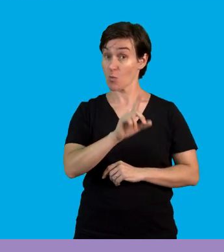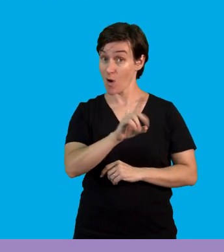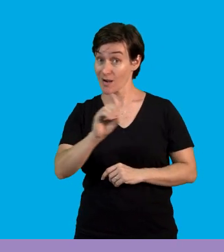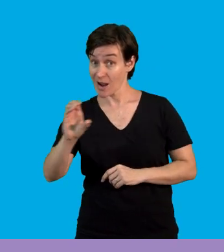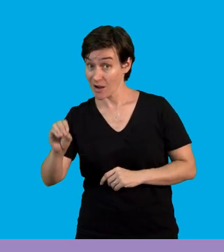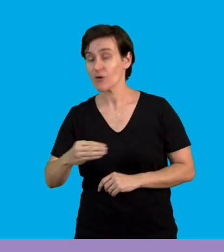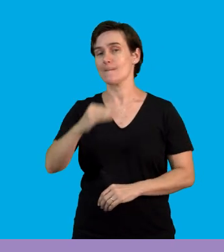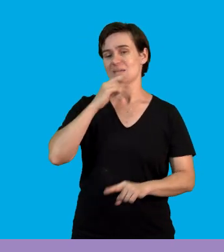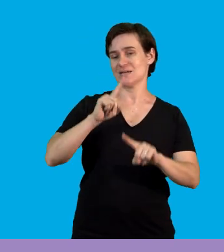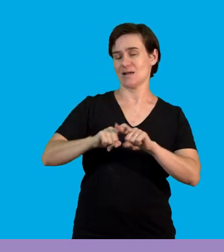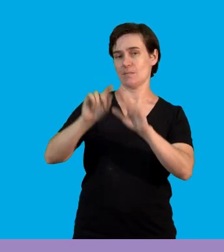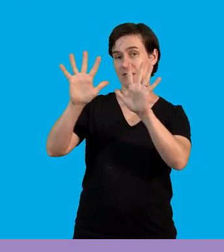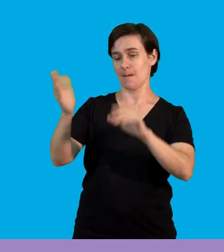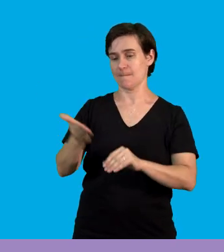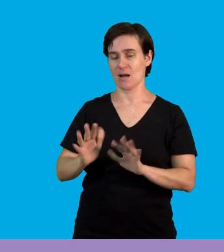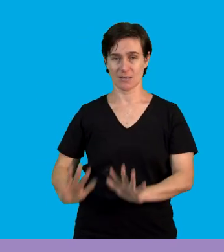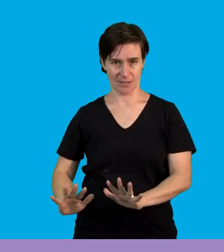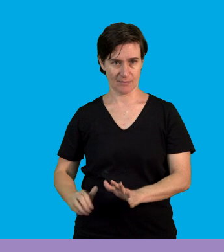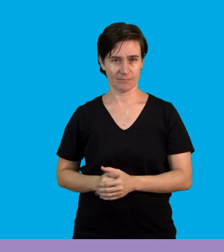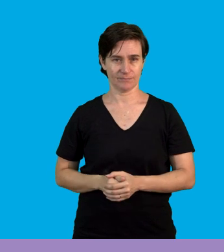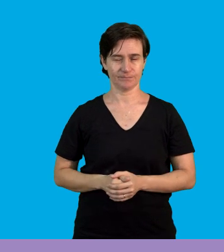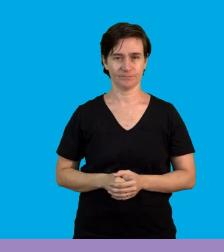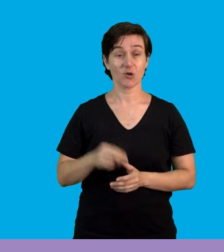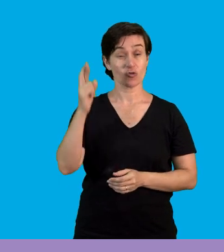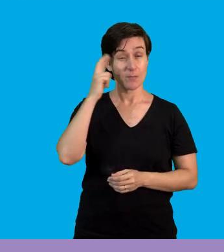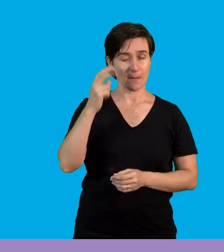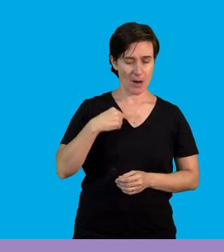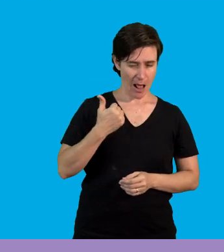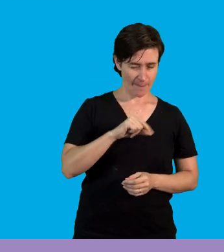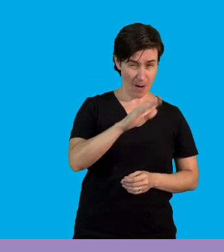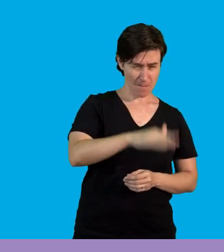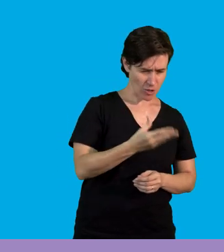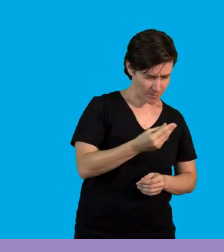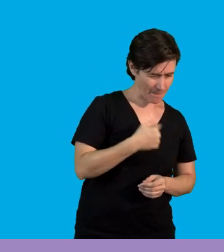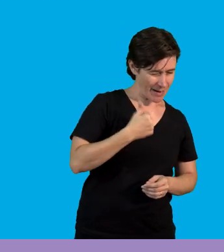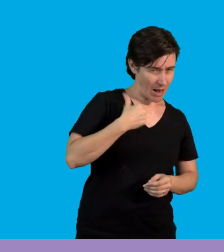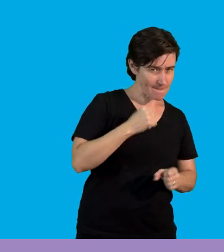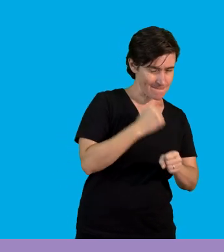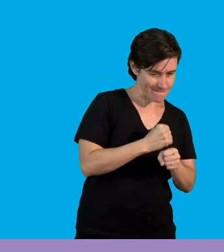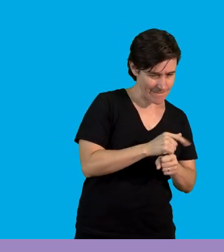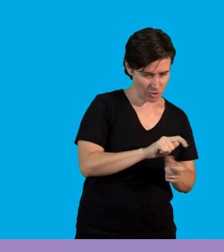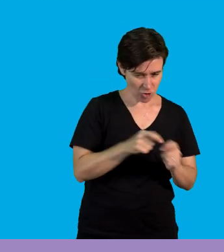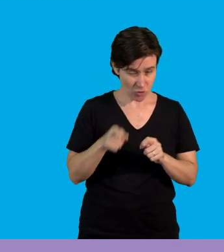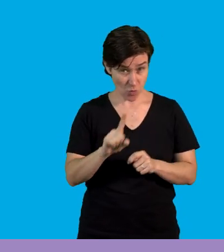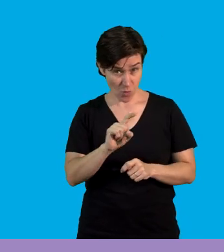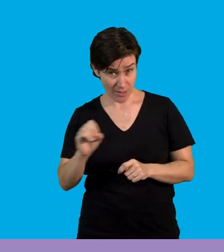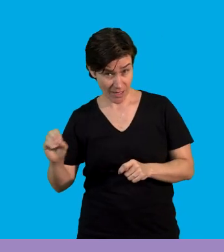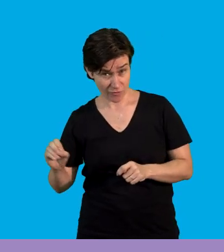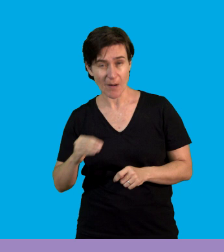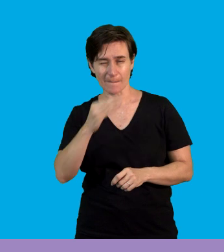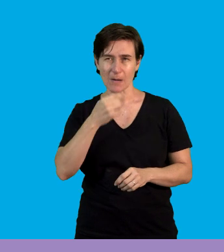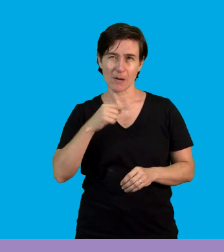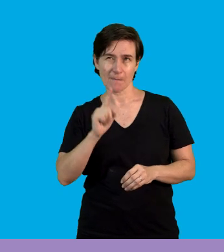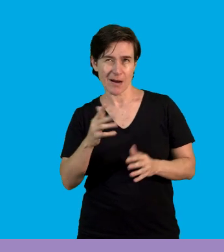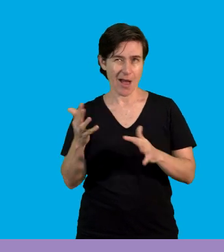by 10/10. Remember, we multiply with a fraction that has the same denominator and